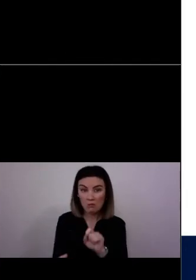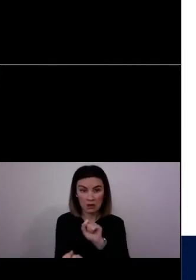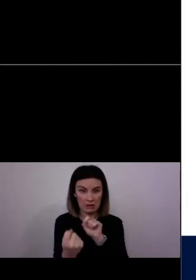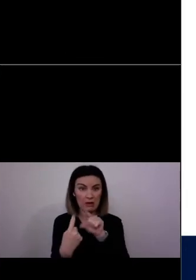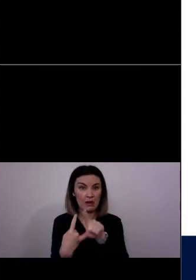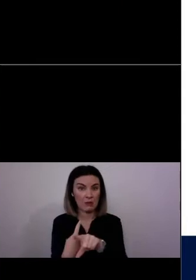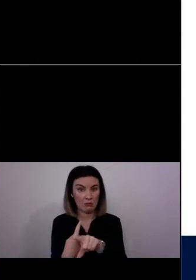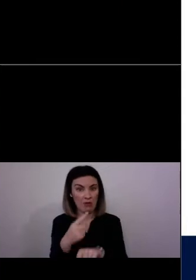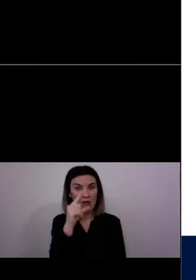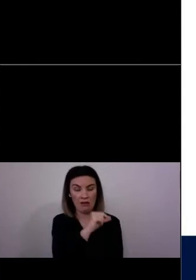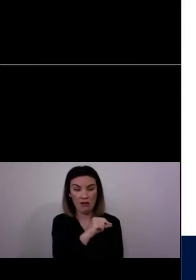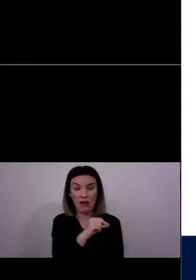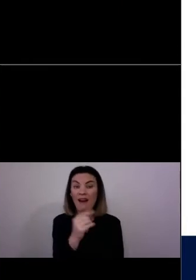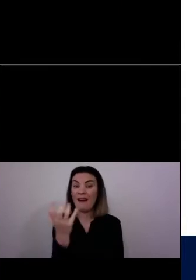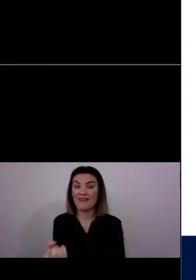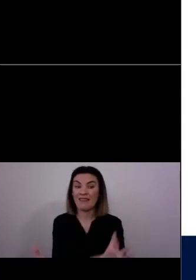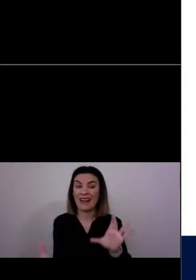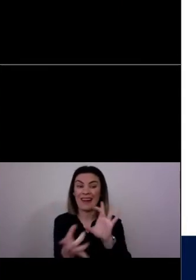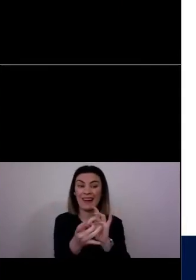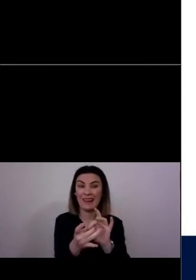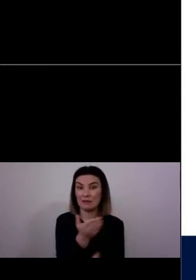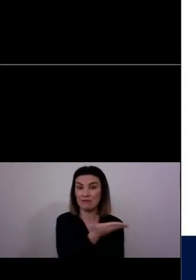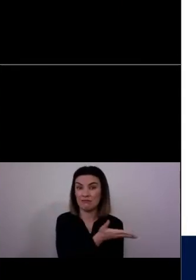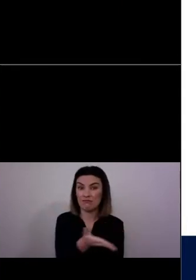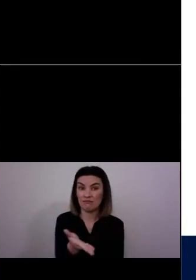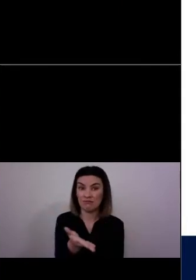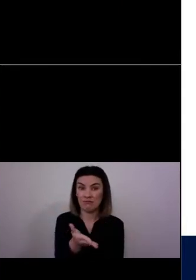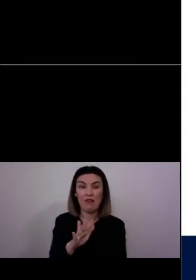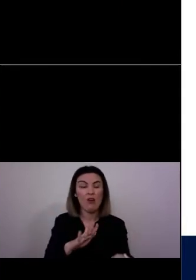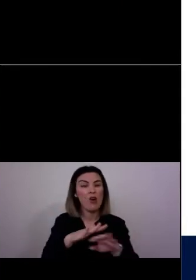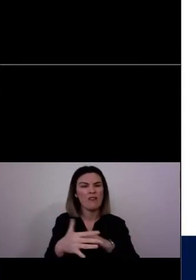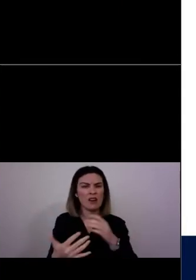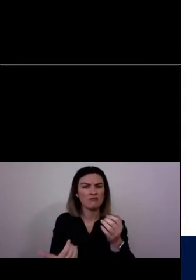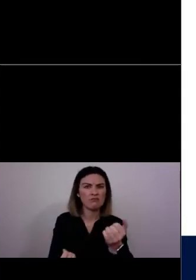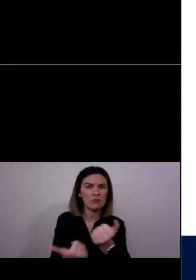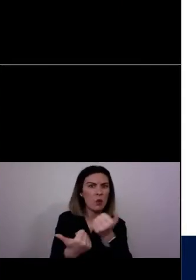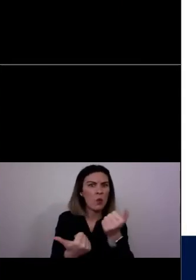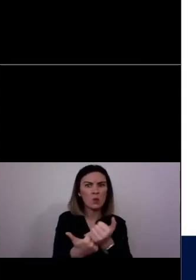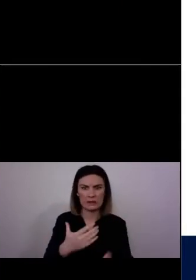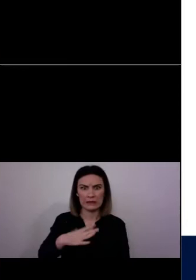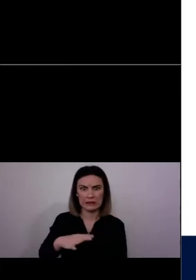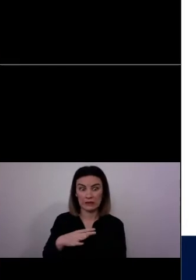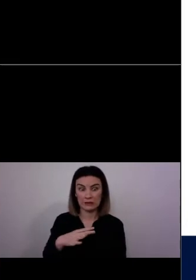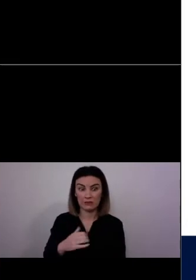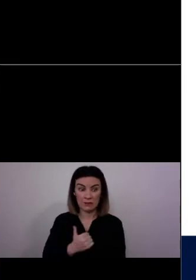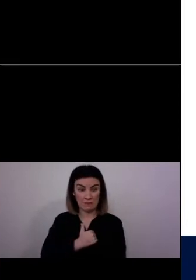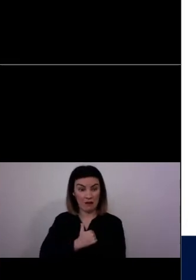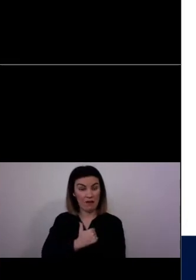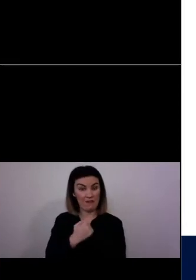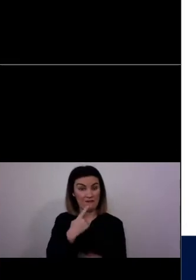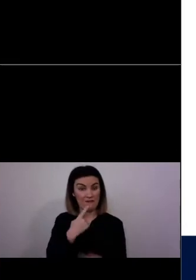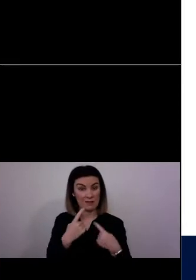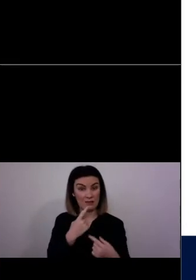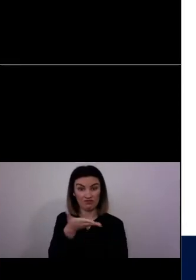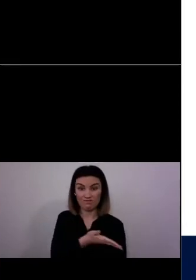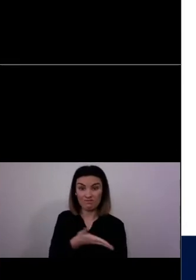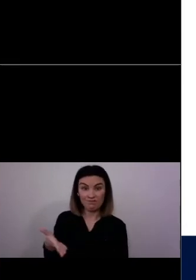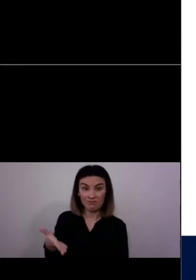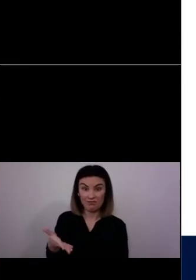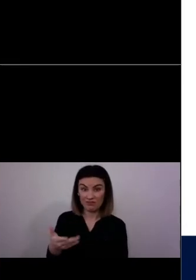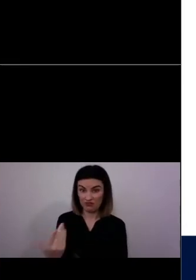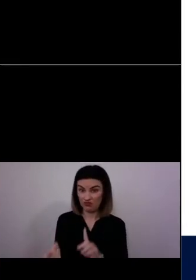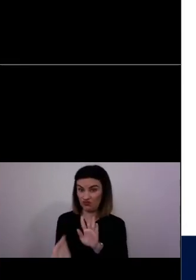a link to other sources of support. There's my details there if you directly want to get